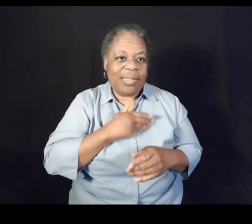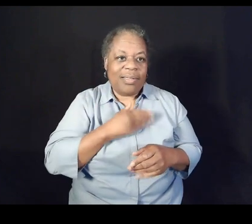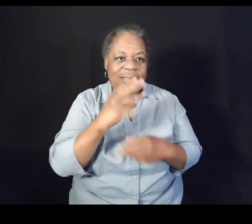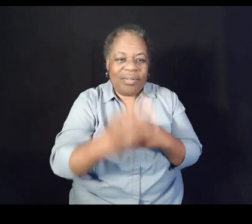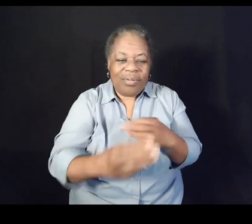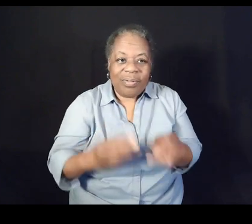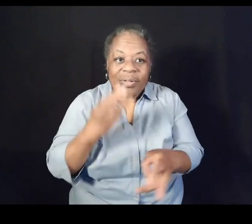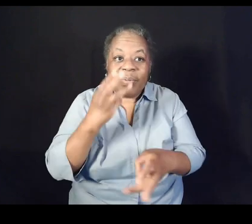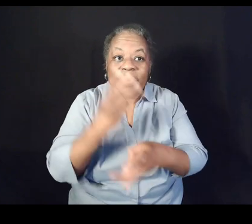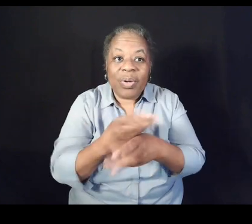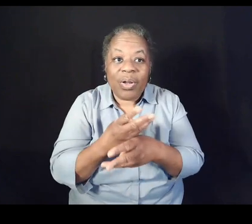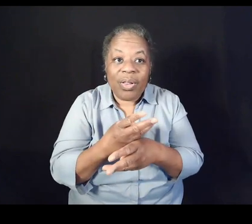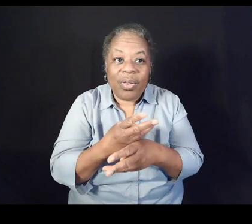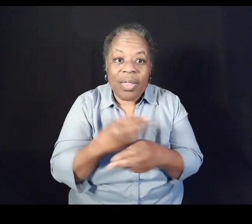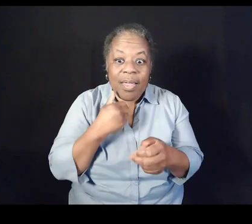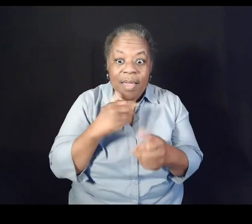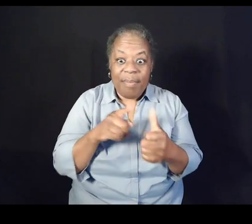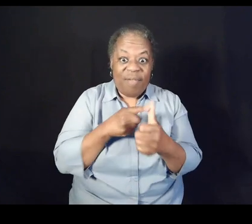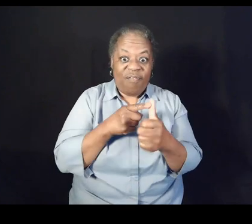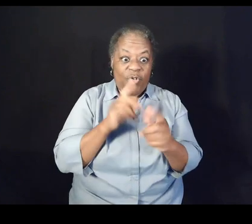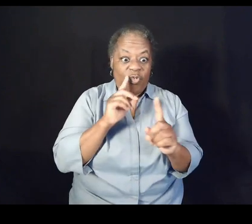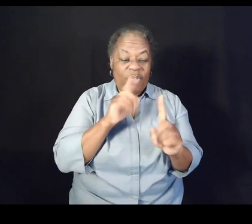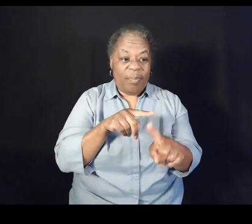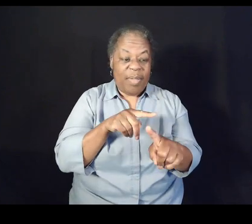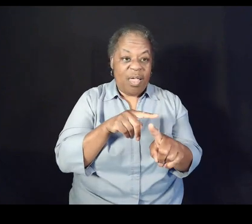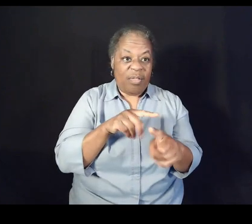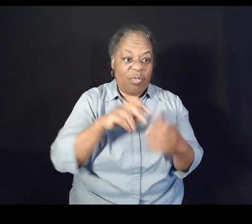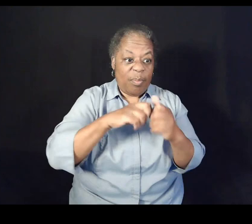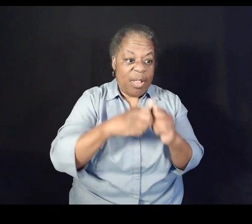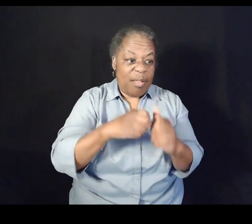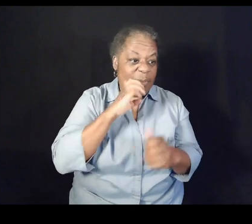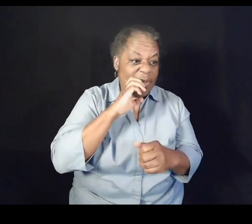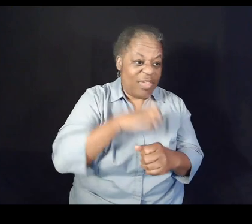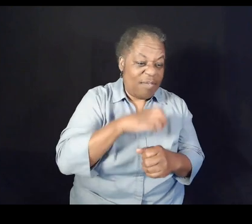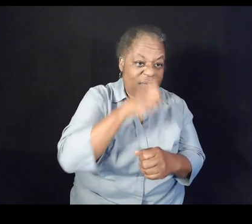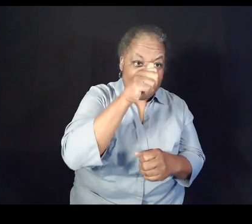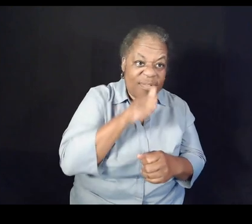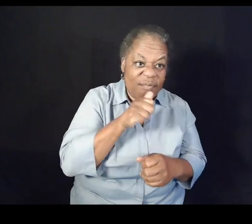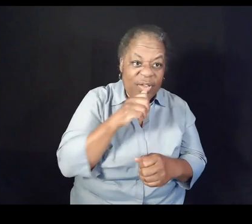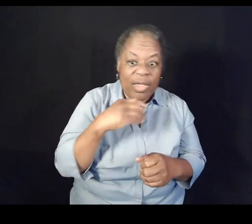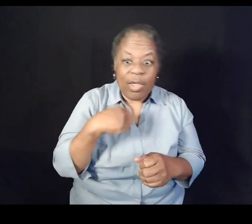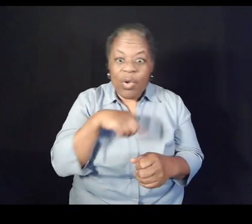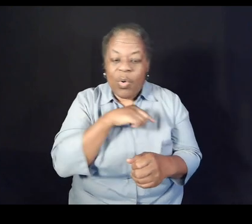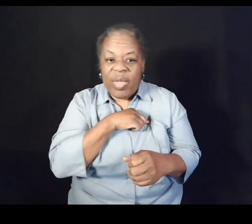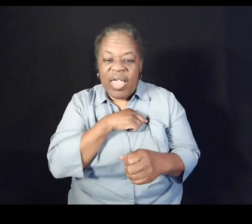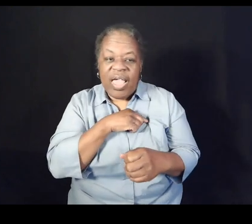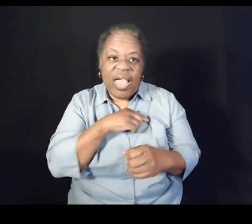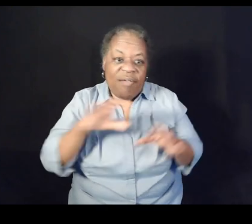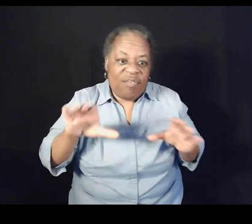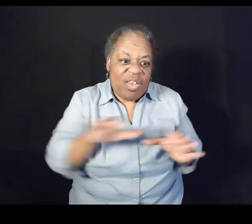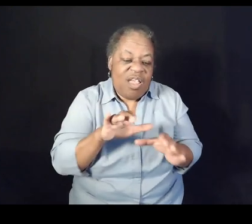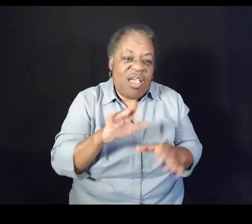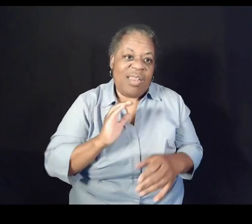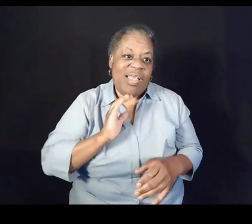So my first response to the problem of evil and suffering is that we have brought most of it on